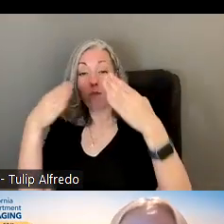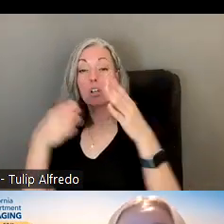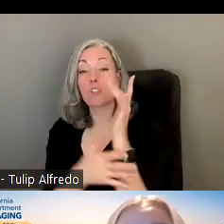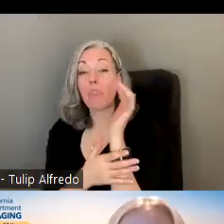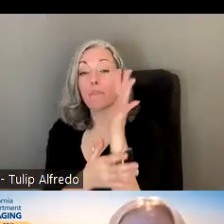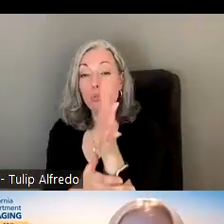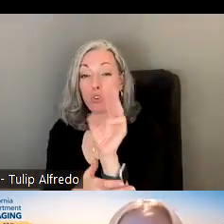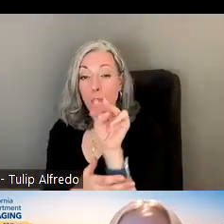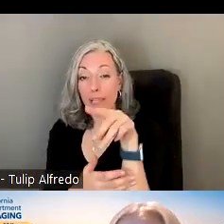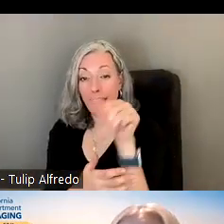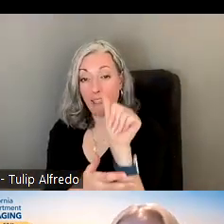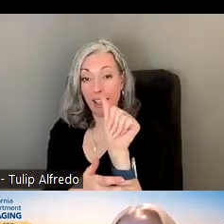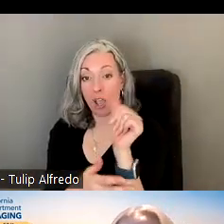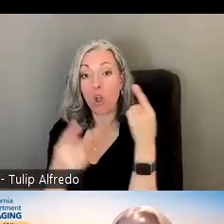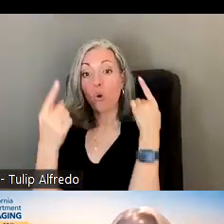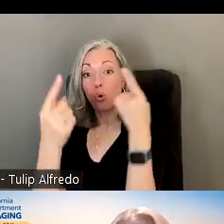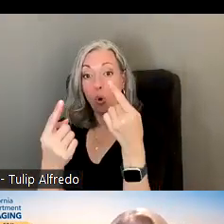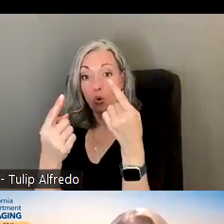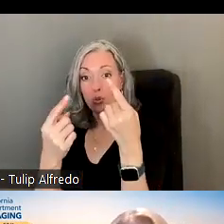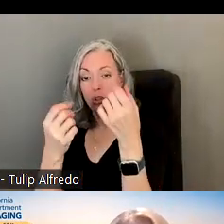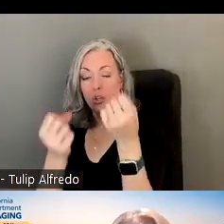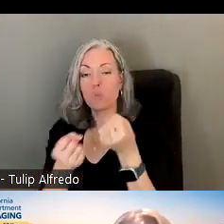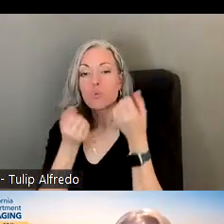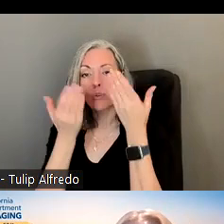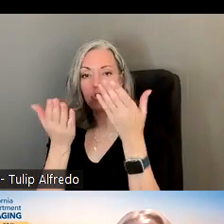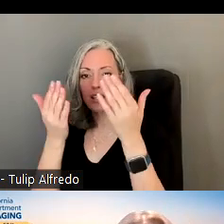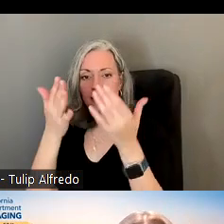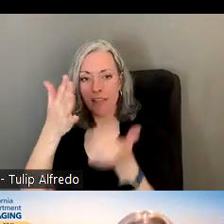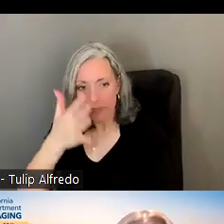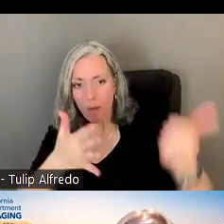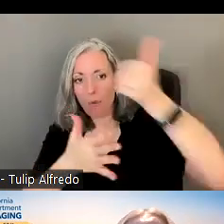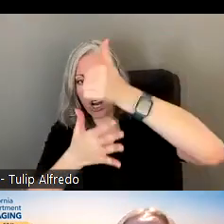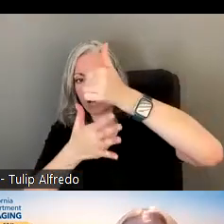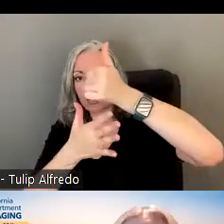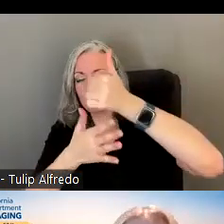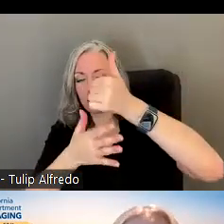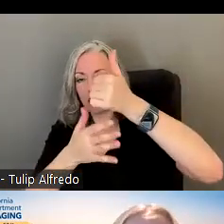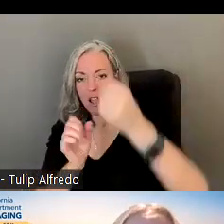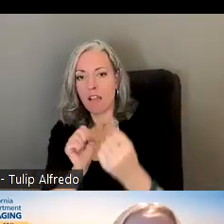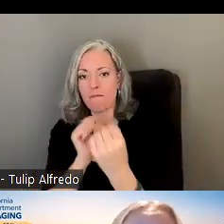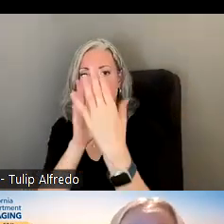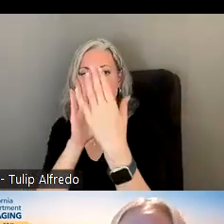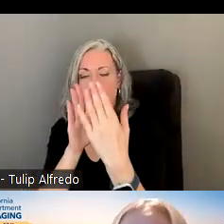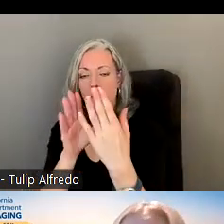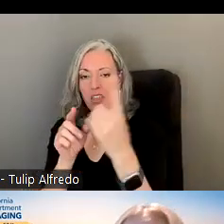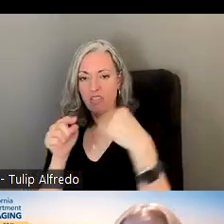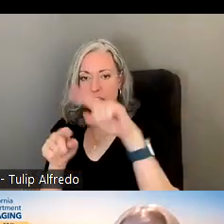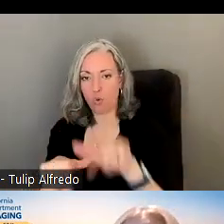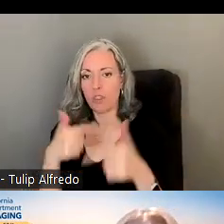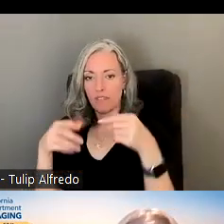our MPA initiatives to address the highest priority issues facing Californians. We want to center the